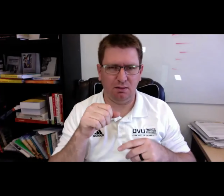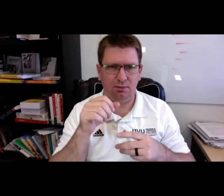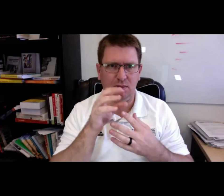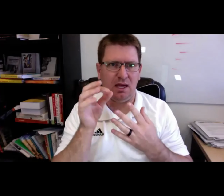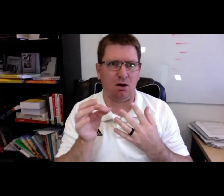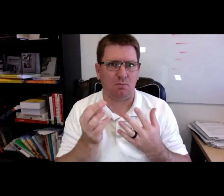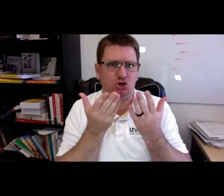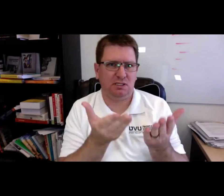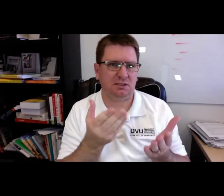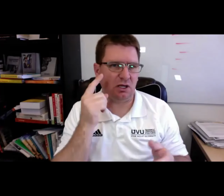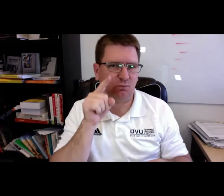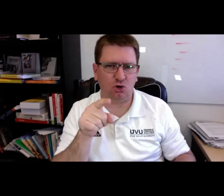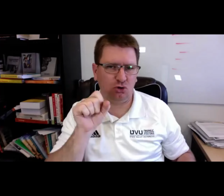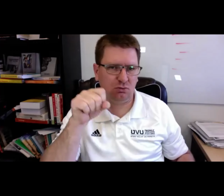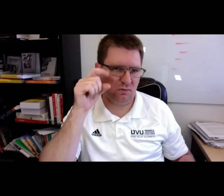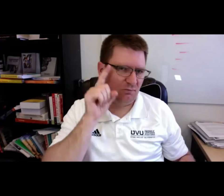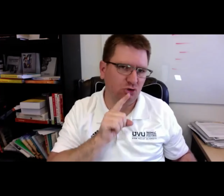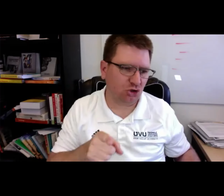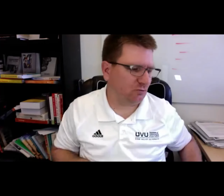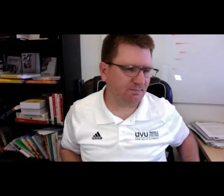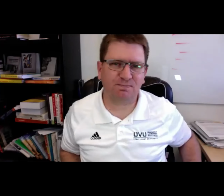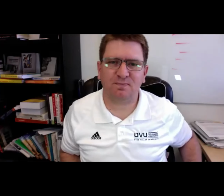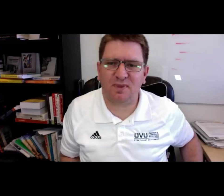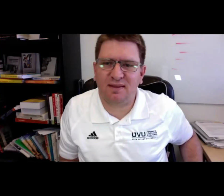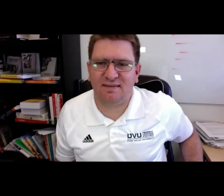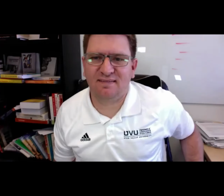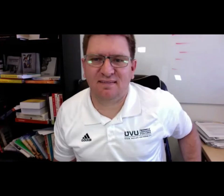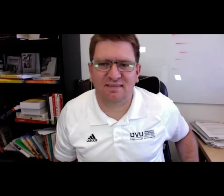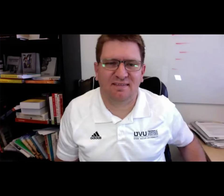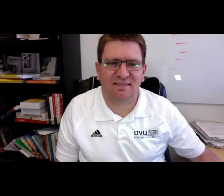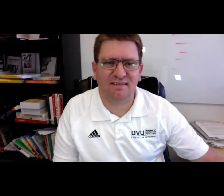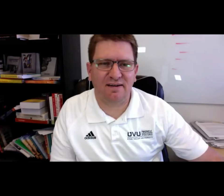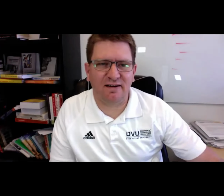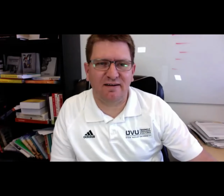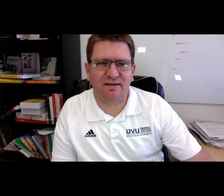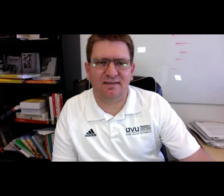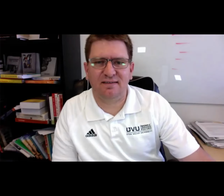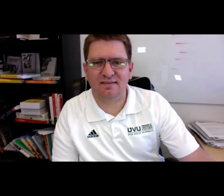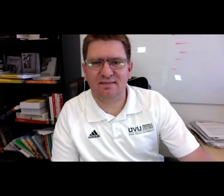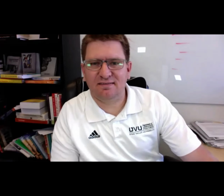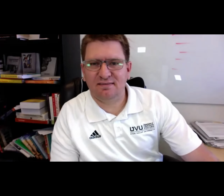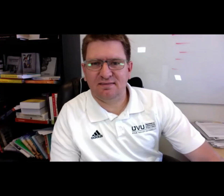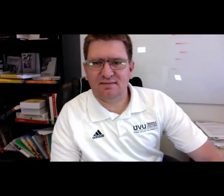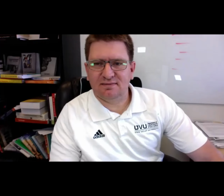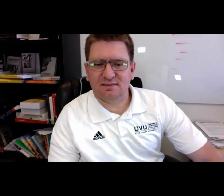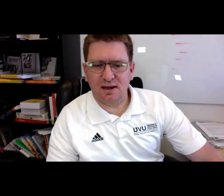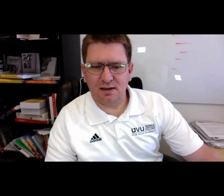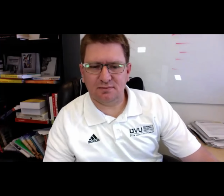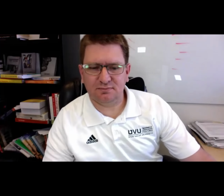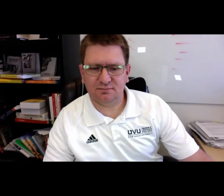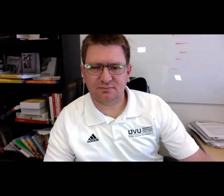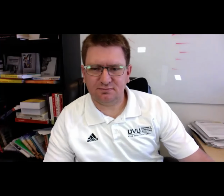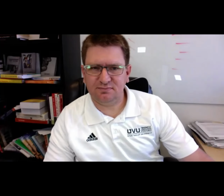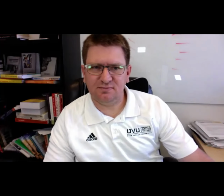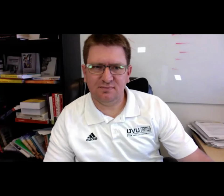for different opportunities. And that is definitely an option for whoever typed that in the chat to answer your